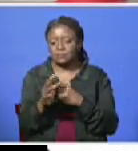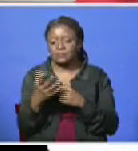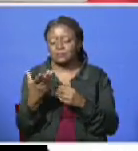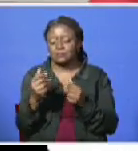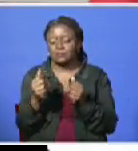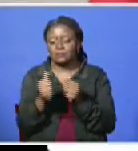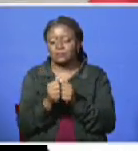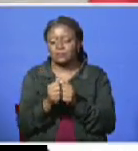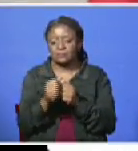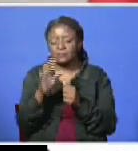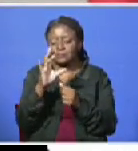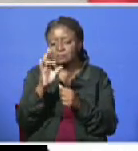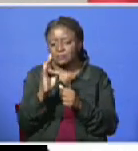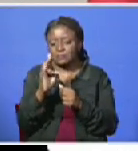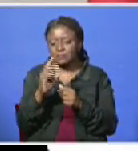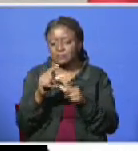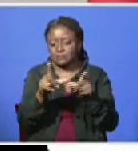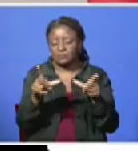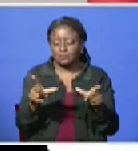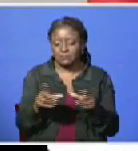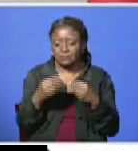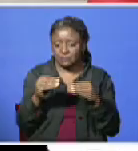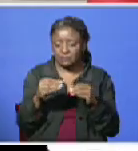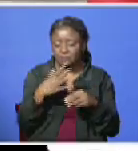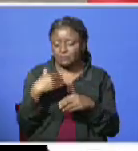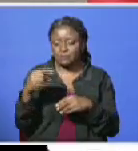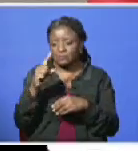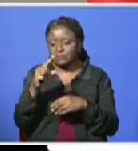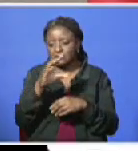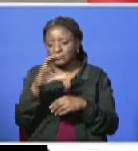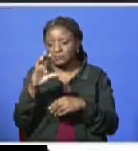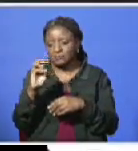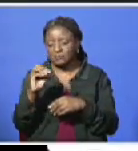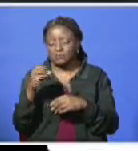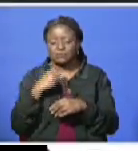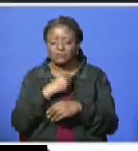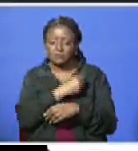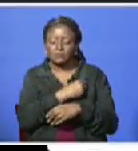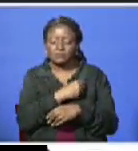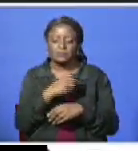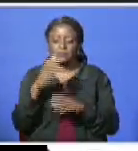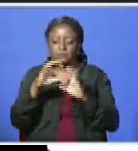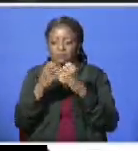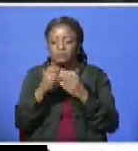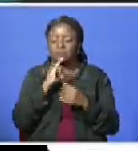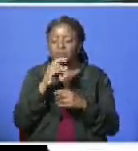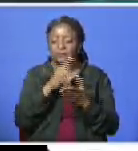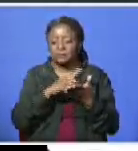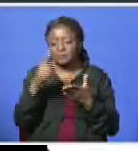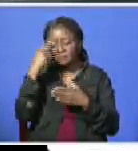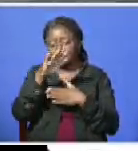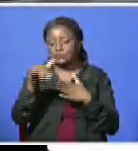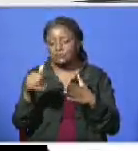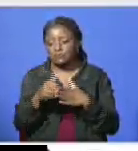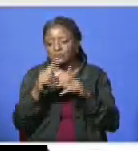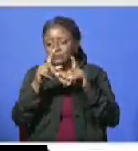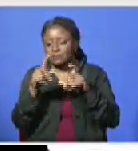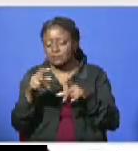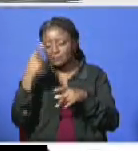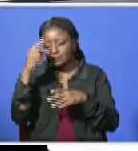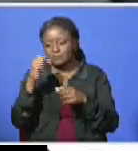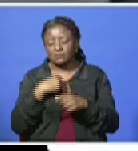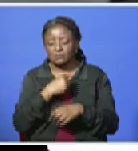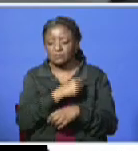and 160 staffers, Watson says the company is paying for all of the COVID-19 testing for staff, with